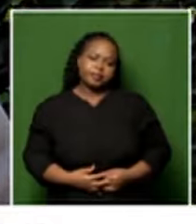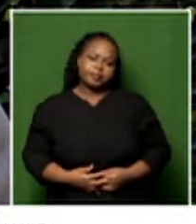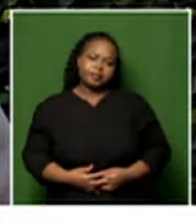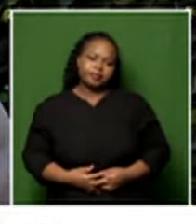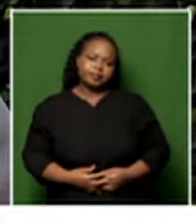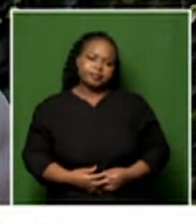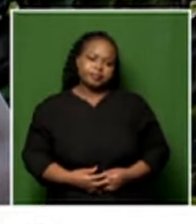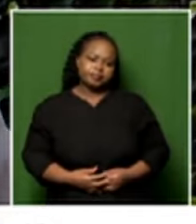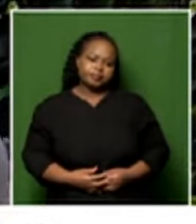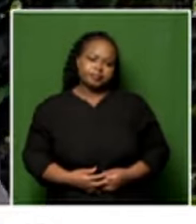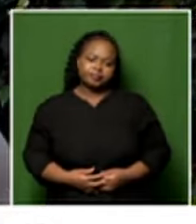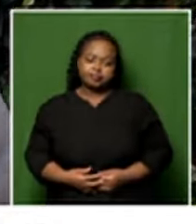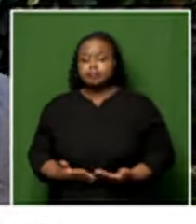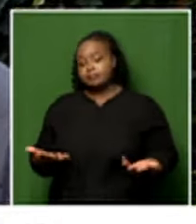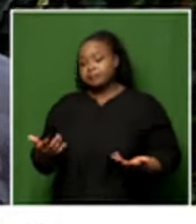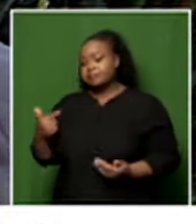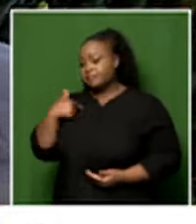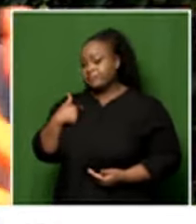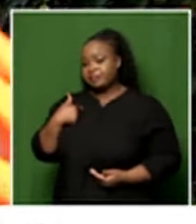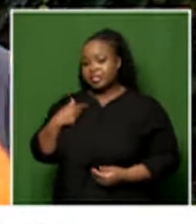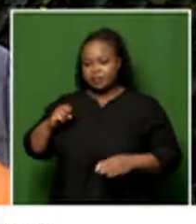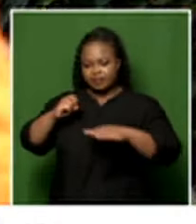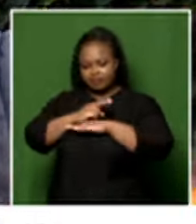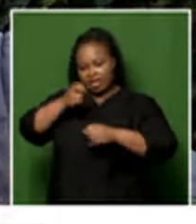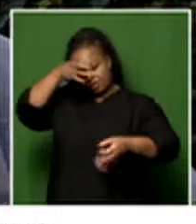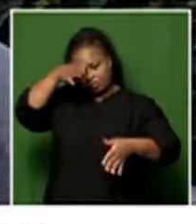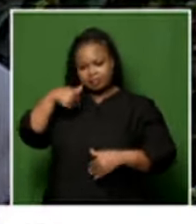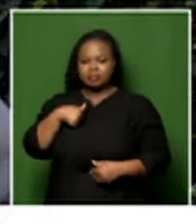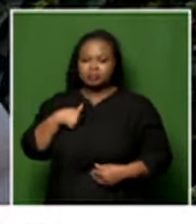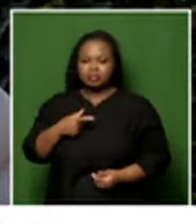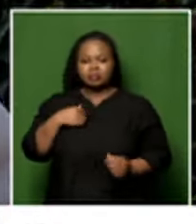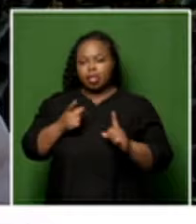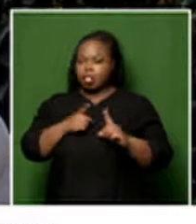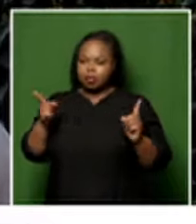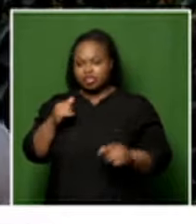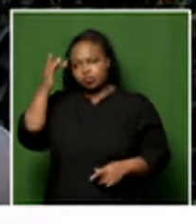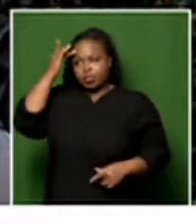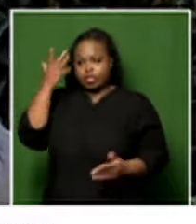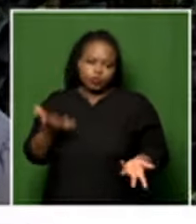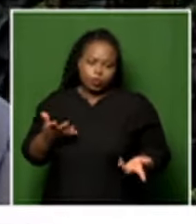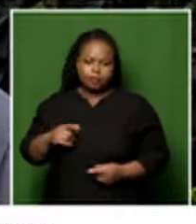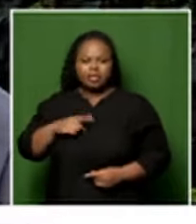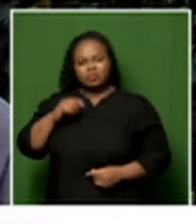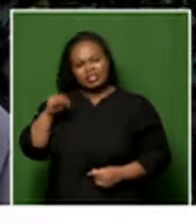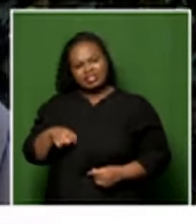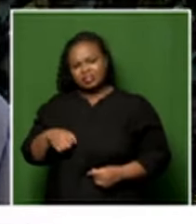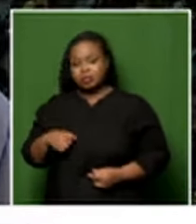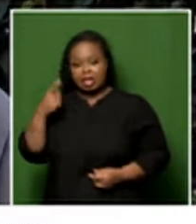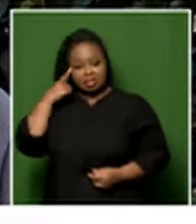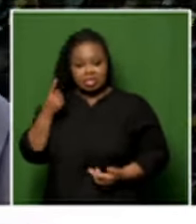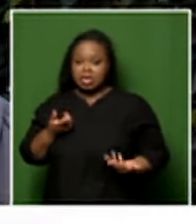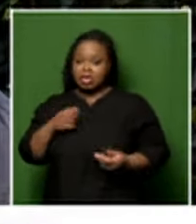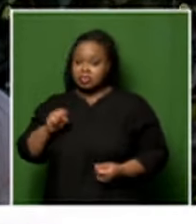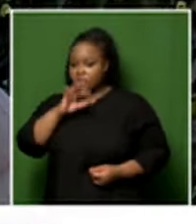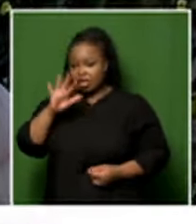South African vaccinated. Well, I'm certainly not a virologist, so what I'm speaking is off the cuff. For some reason, we do seem tougher than the rest of the world, and